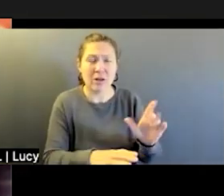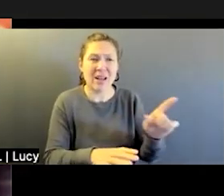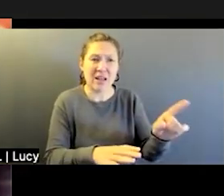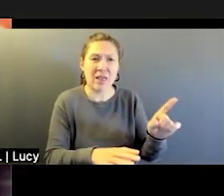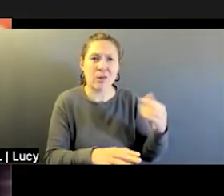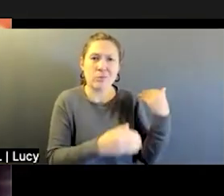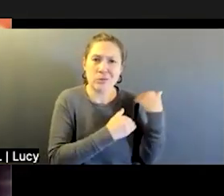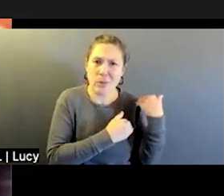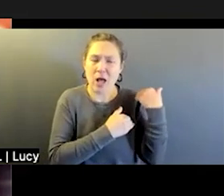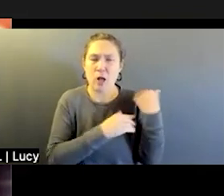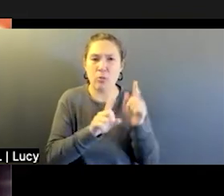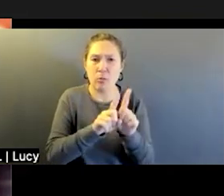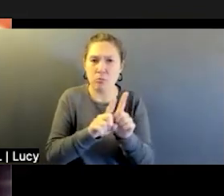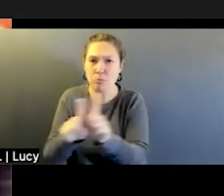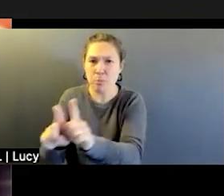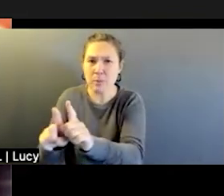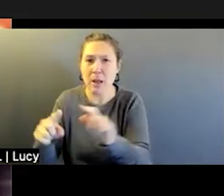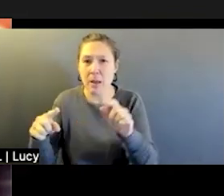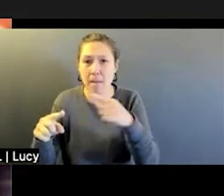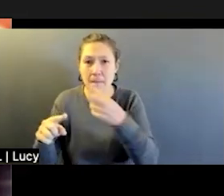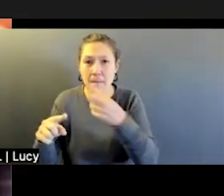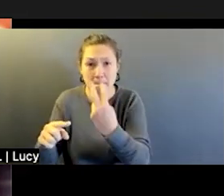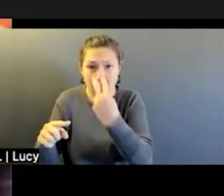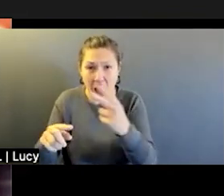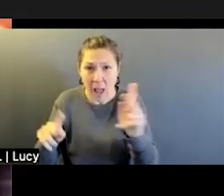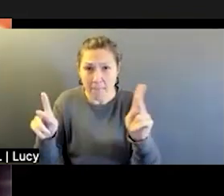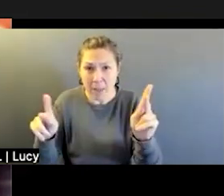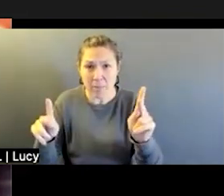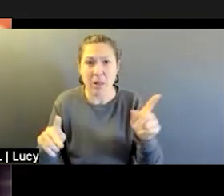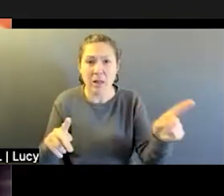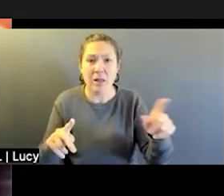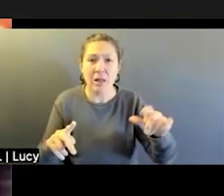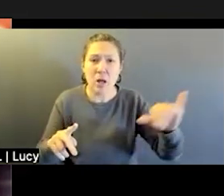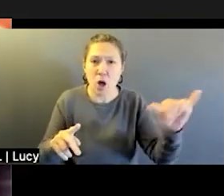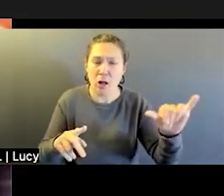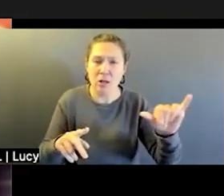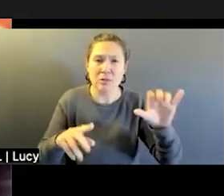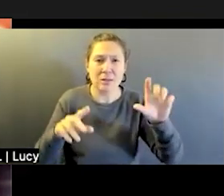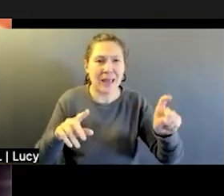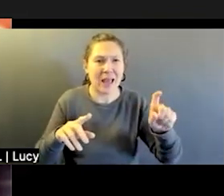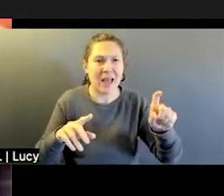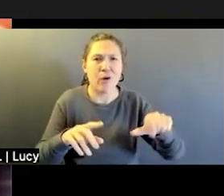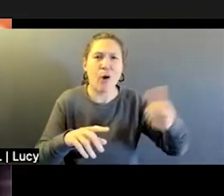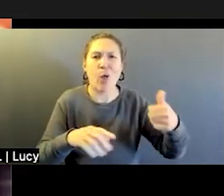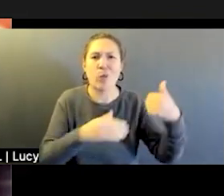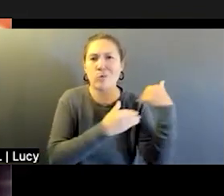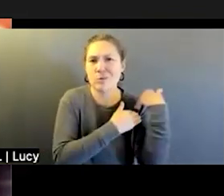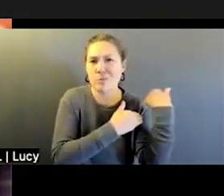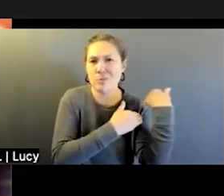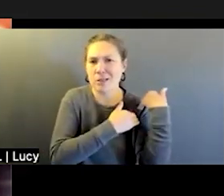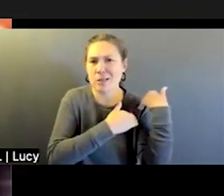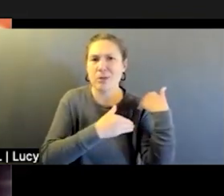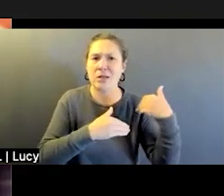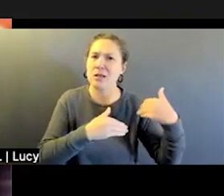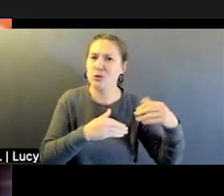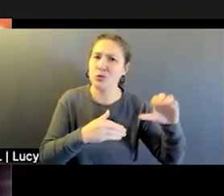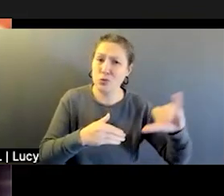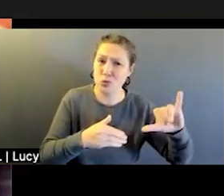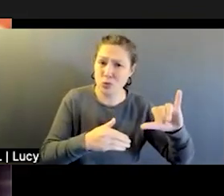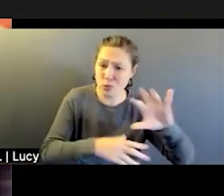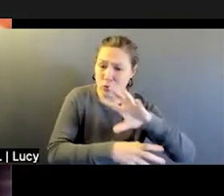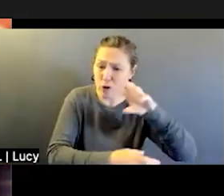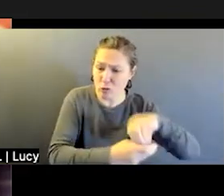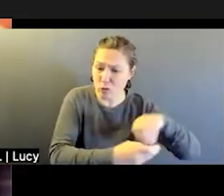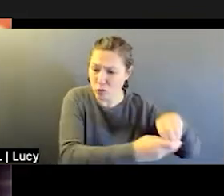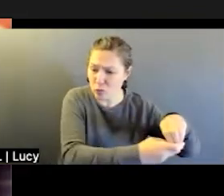even to do trainings and to take bookings and to do many other things. So, as you can